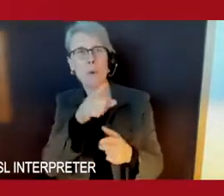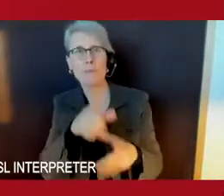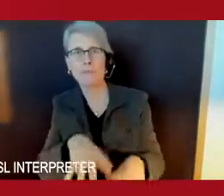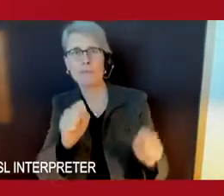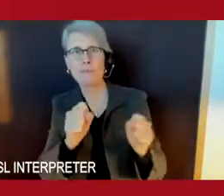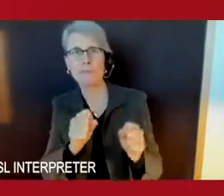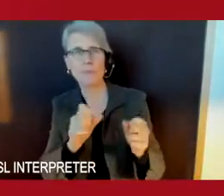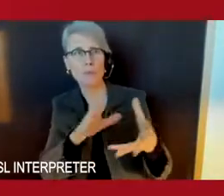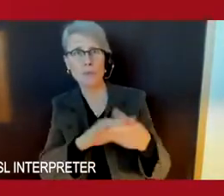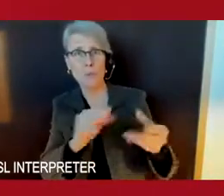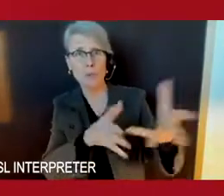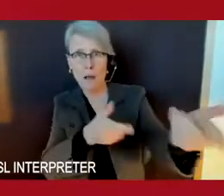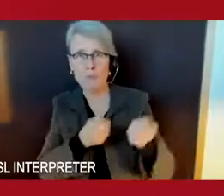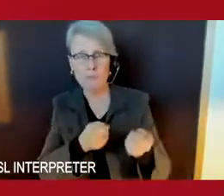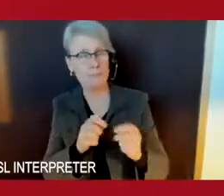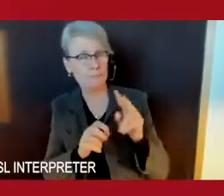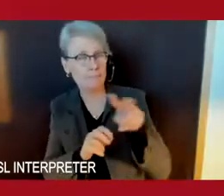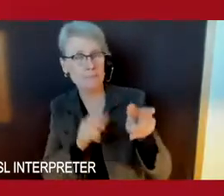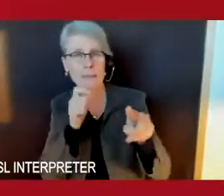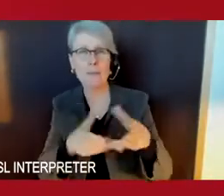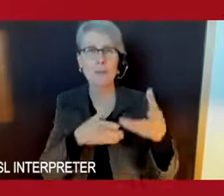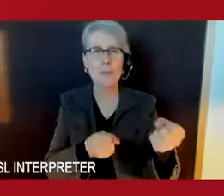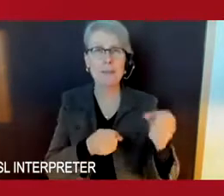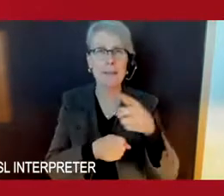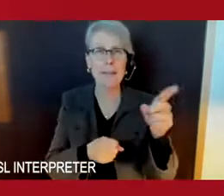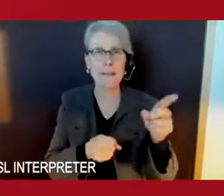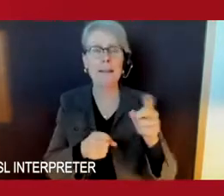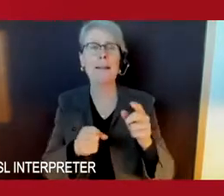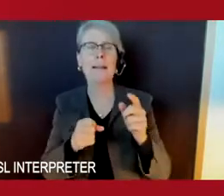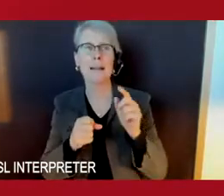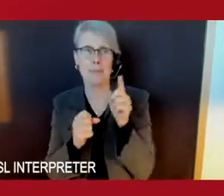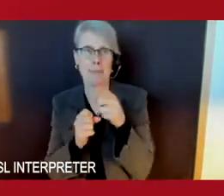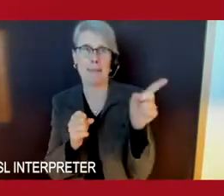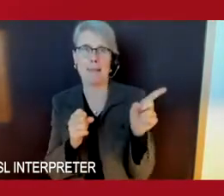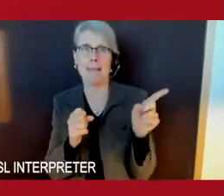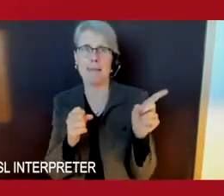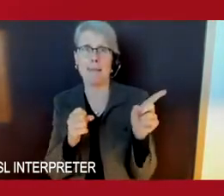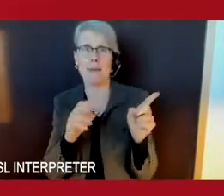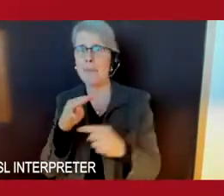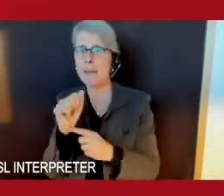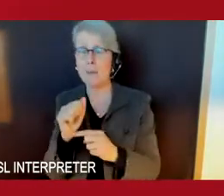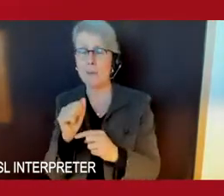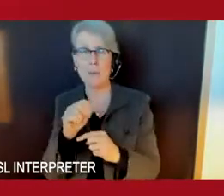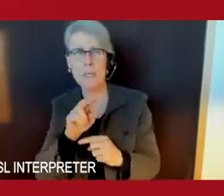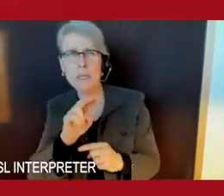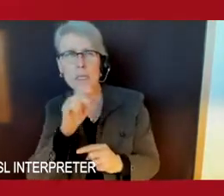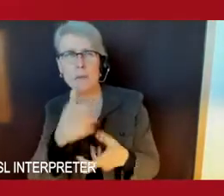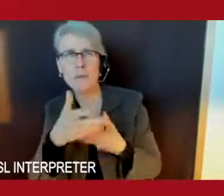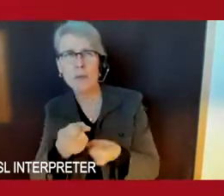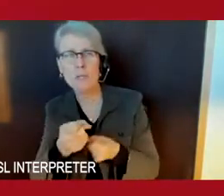trust the storytellers, which because of media have been largely stakeholders, then we